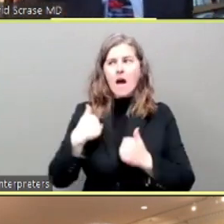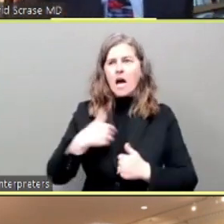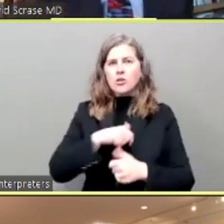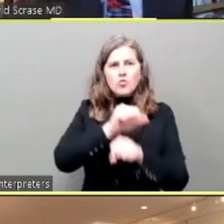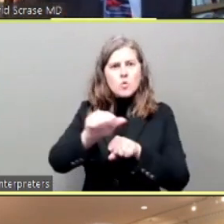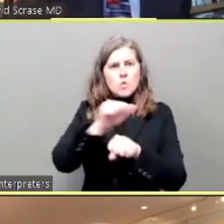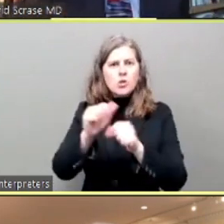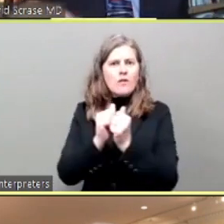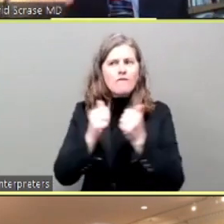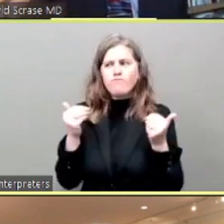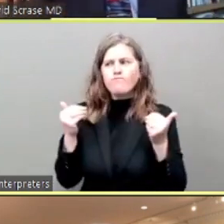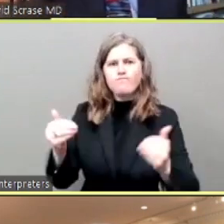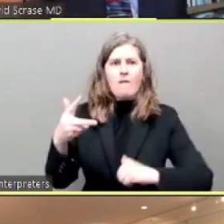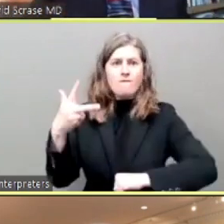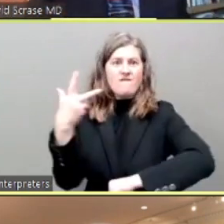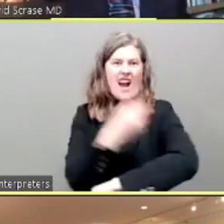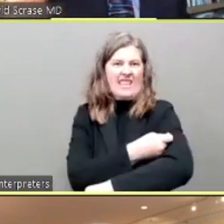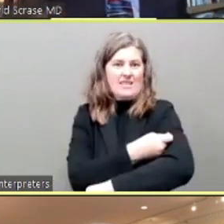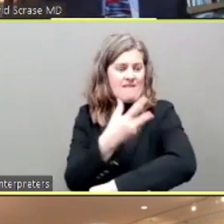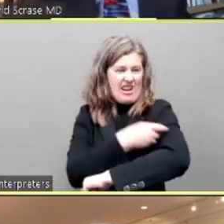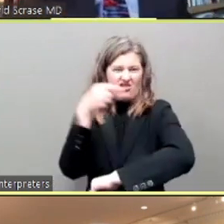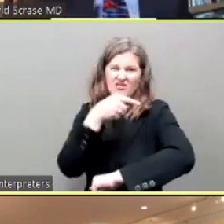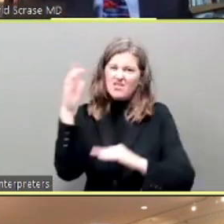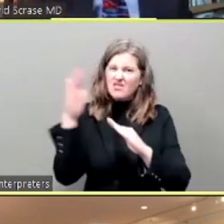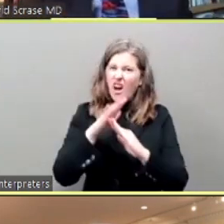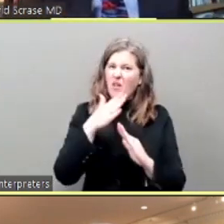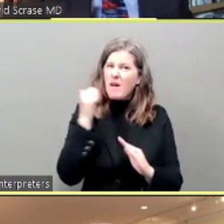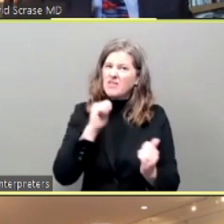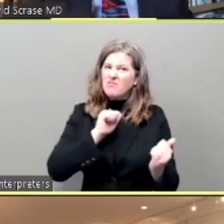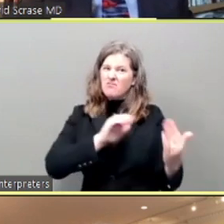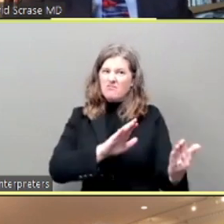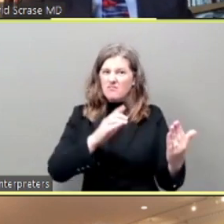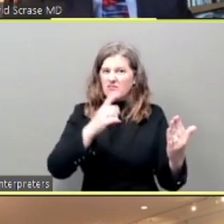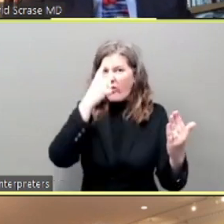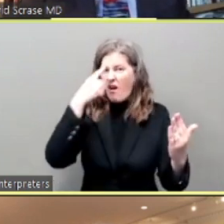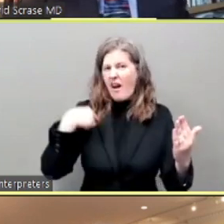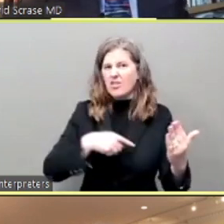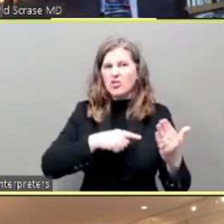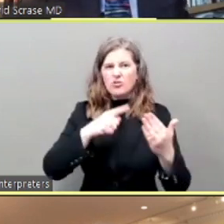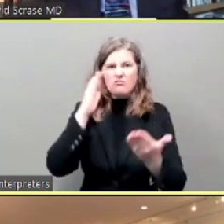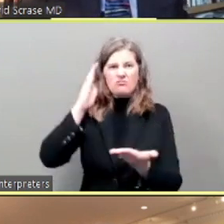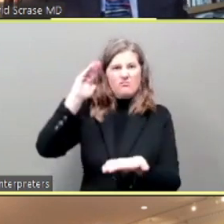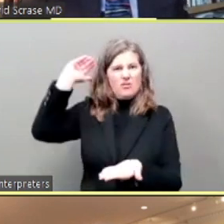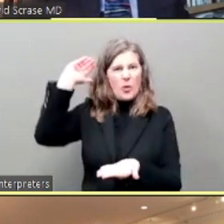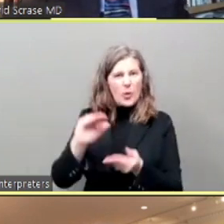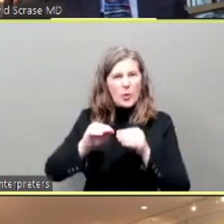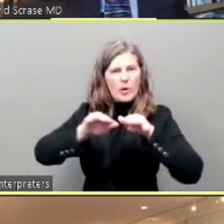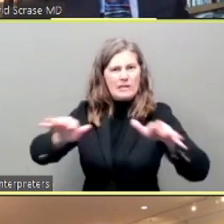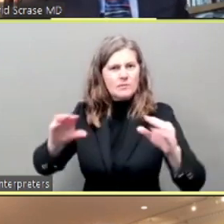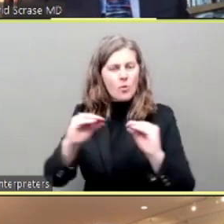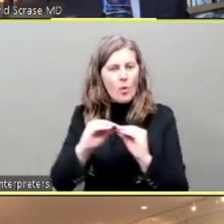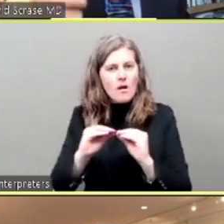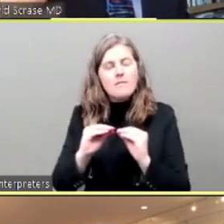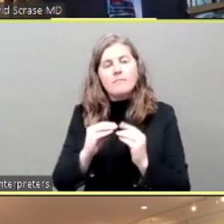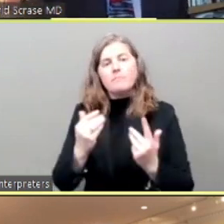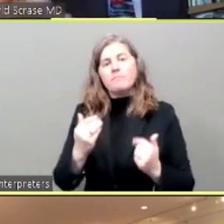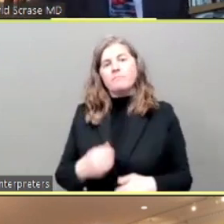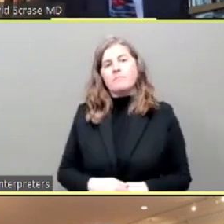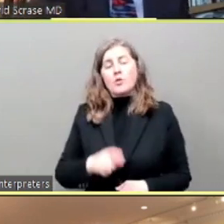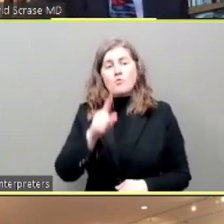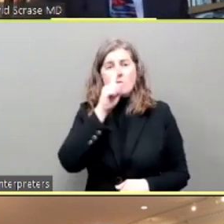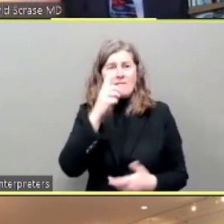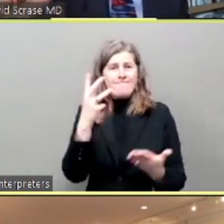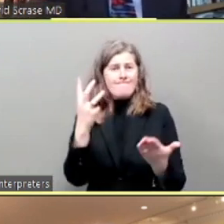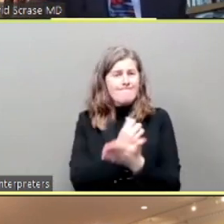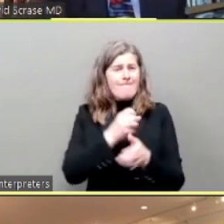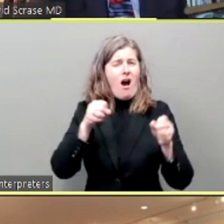everyone vaccinated, because that's our best way out of this pandemic. And I think there's a real opportunity